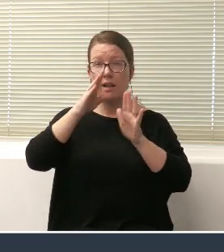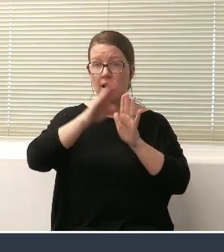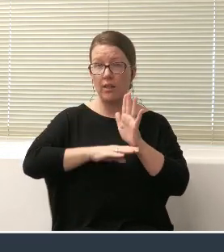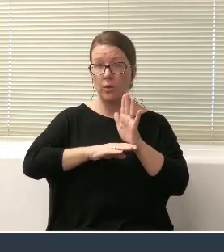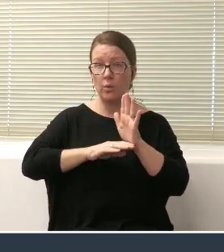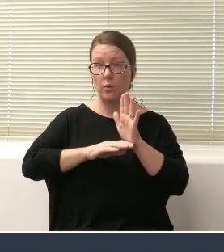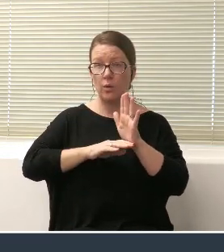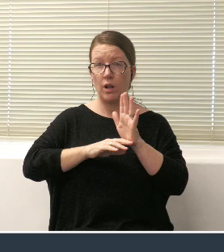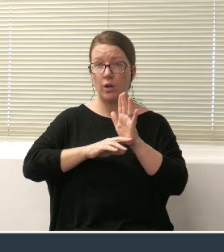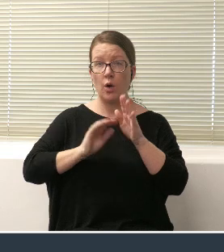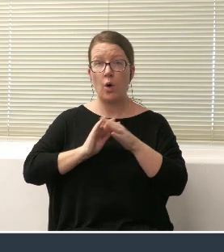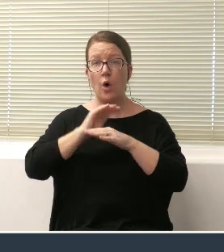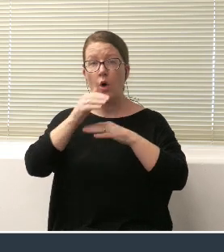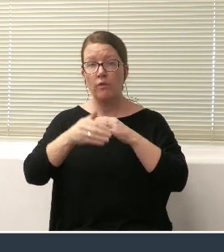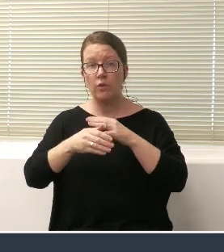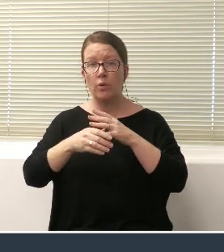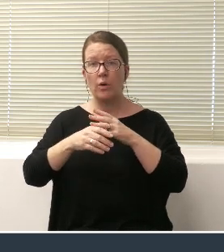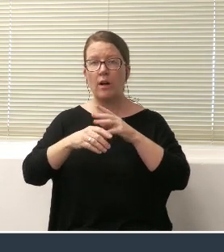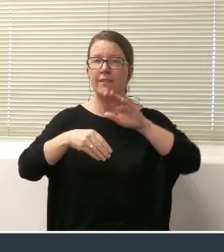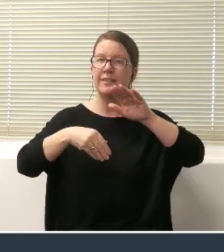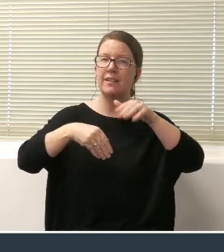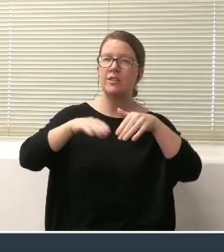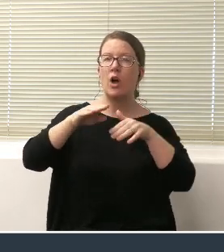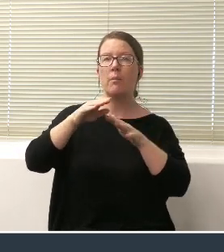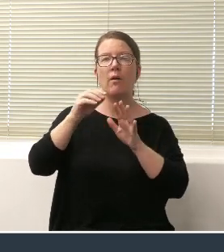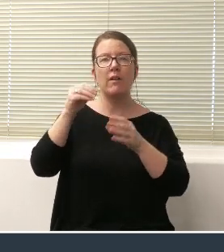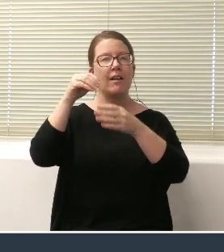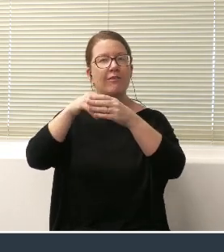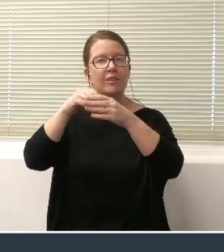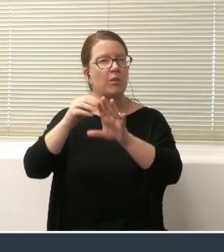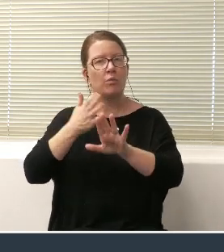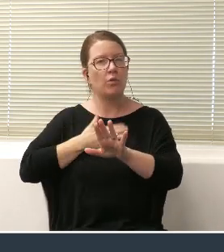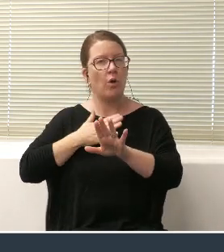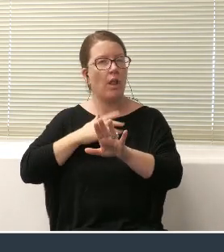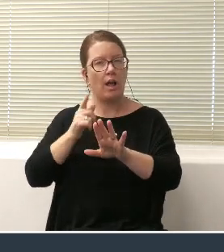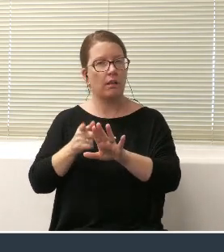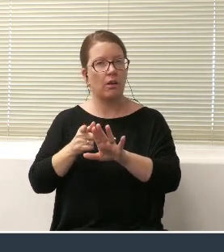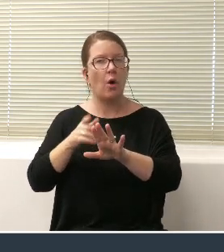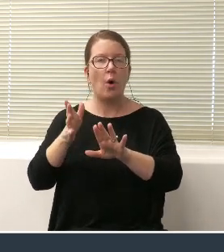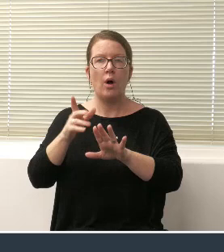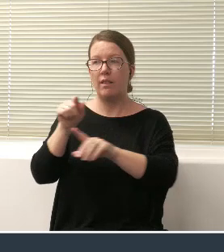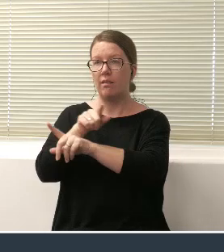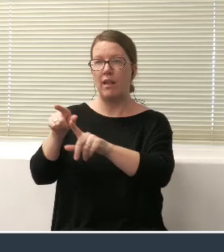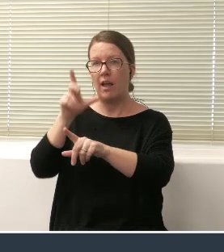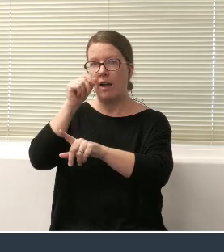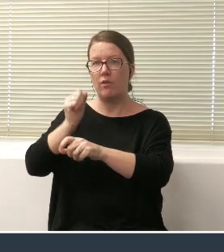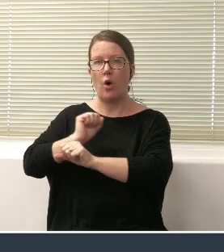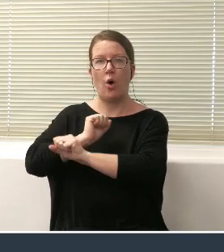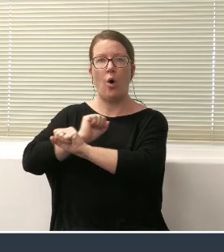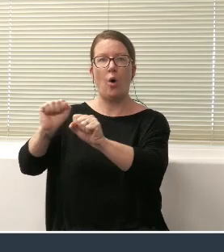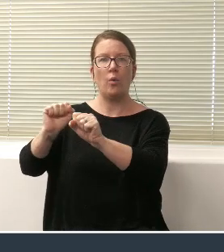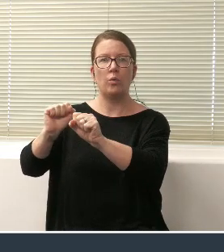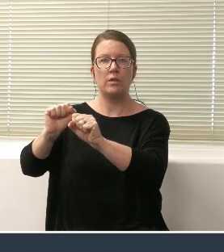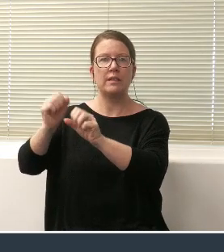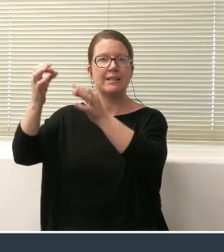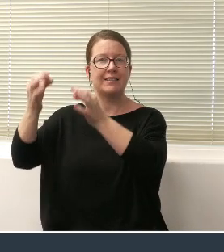of kinds of investments that we wouldn't like, or do we have would they have complete ownership of